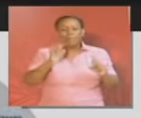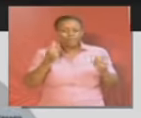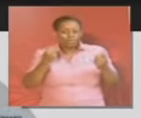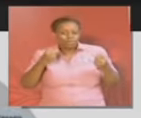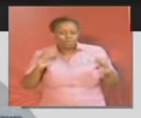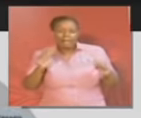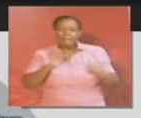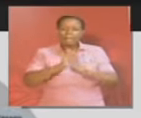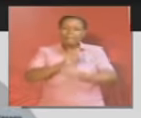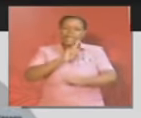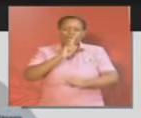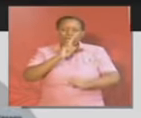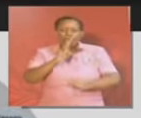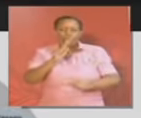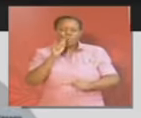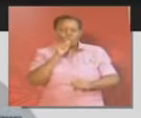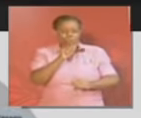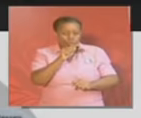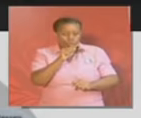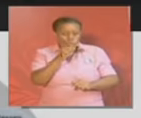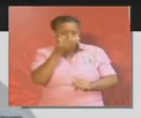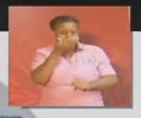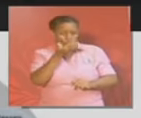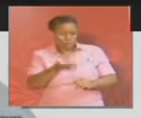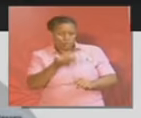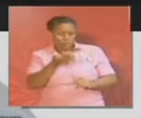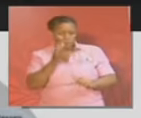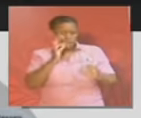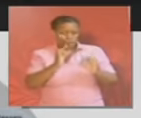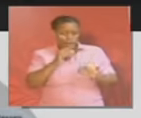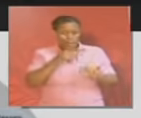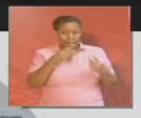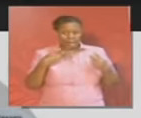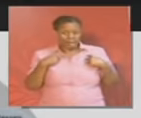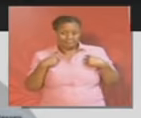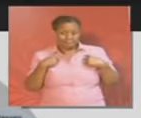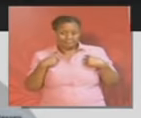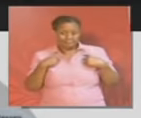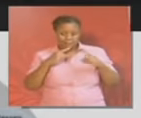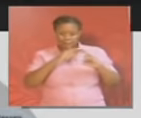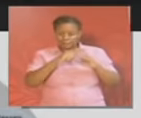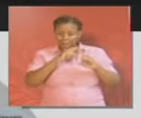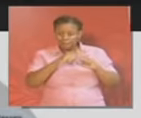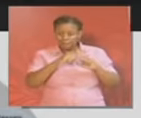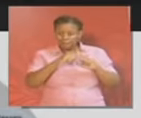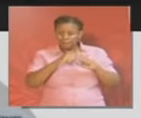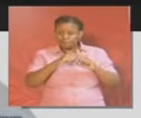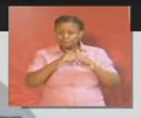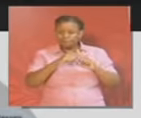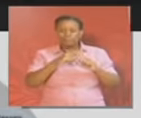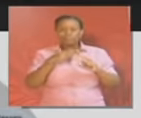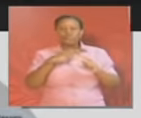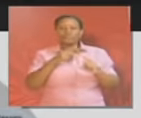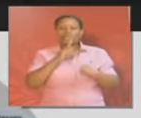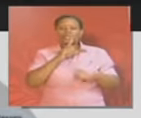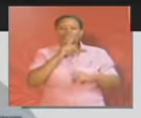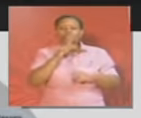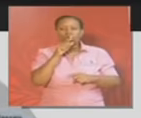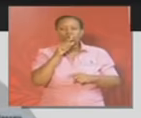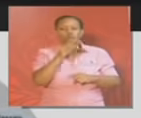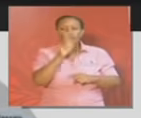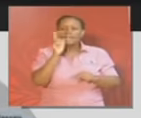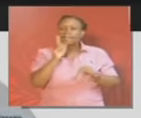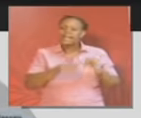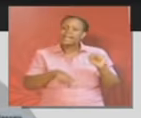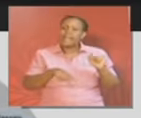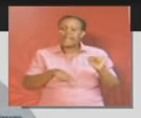been diagnosed with coronavirus, you don't have the opportunity to spread it to too many other people. And those people with whom